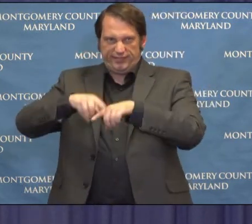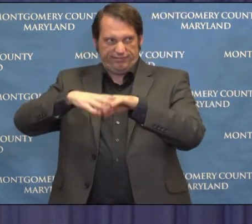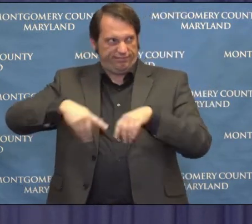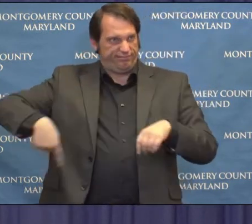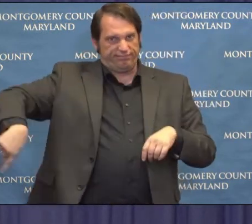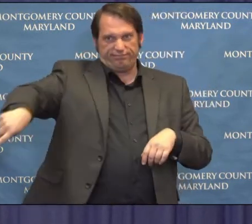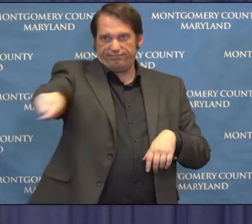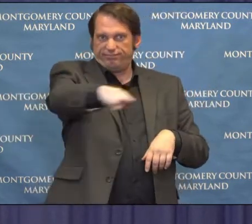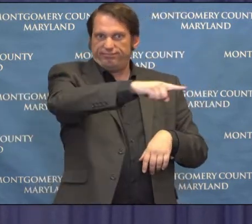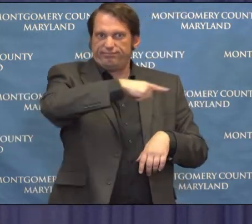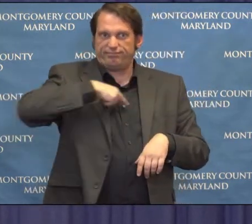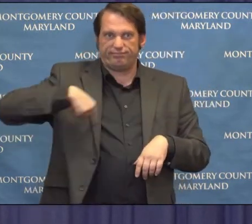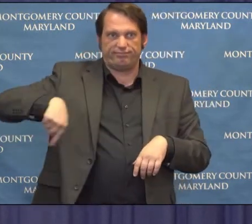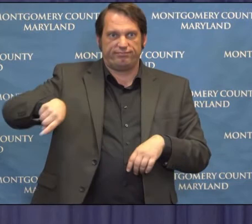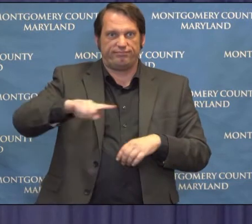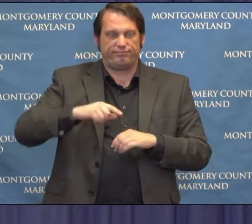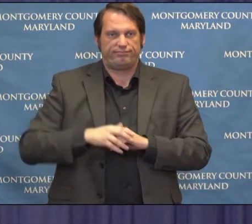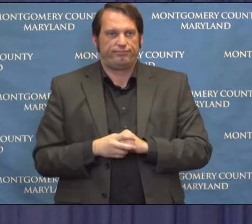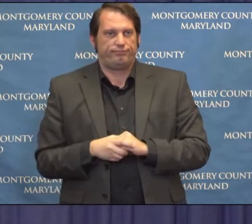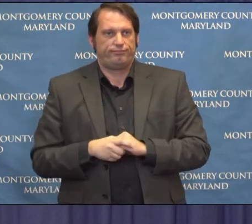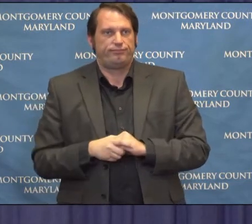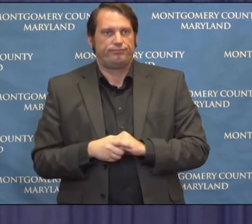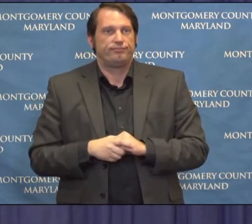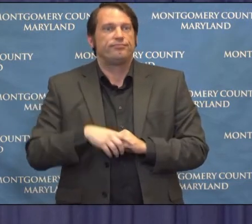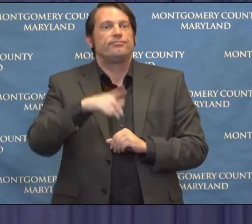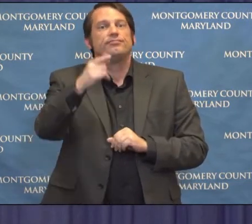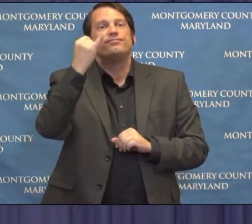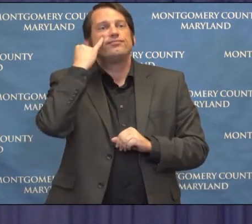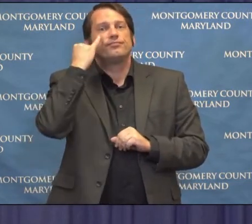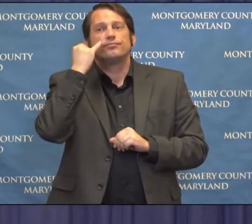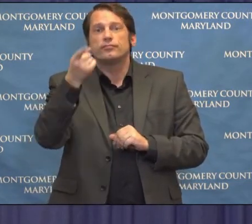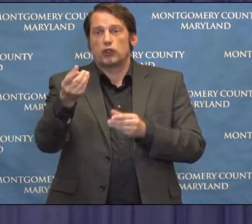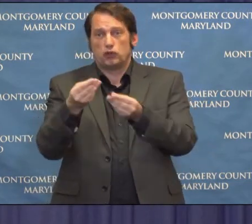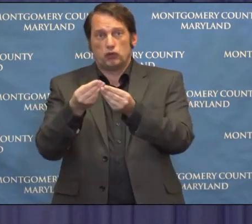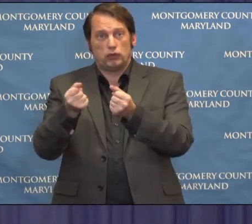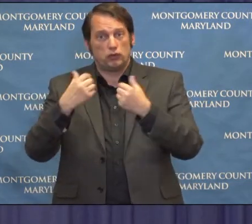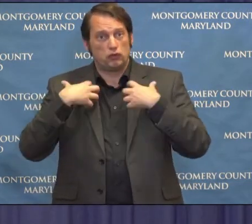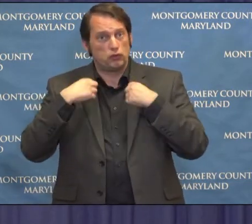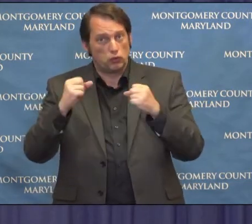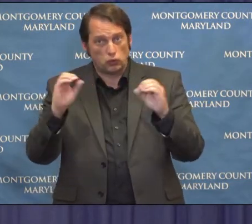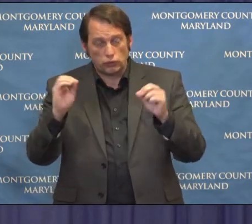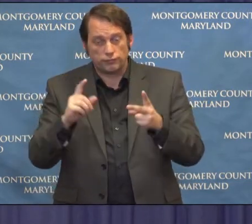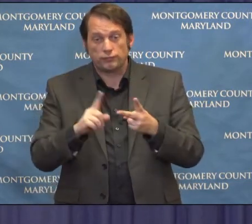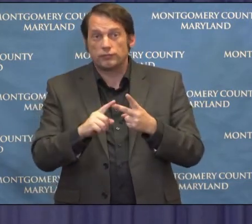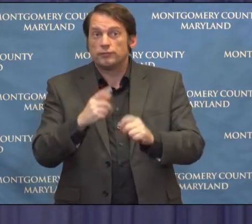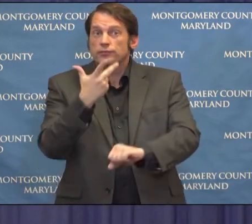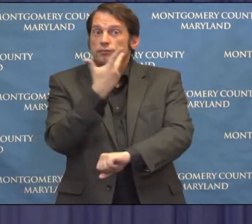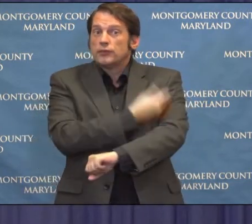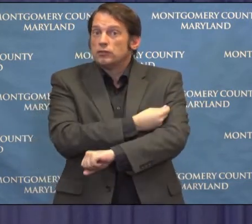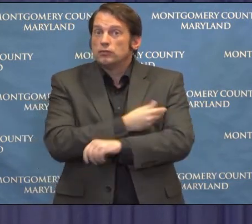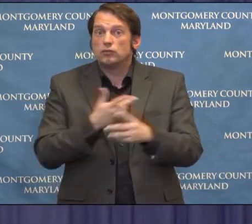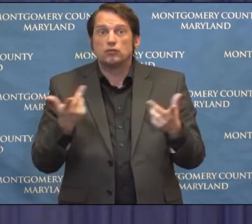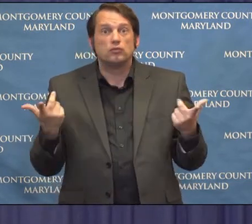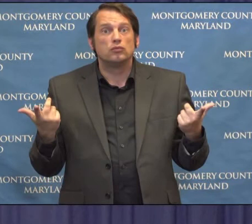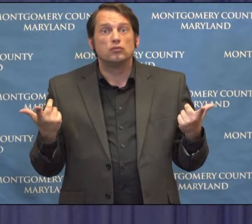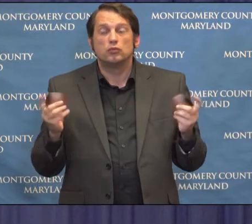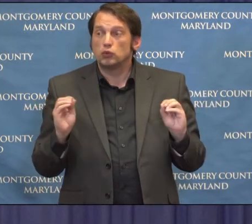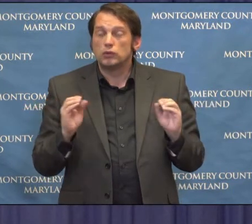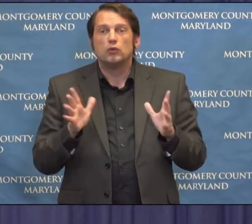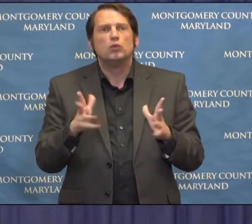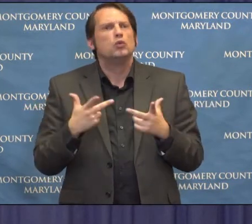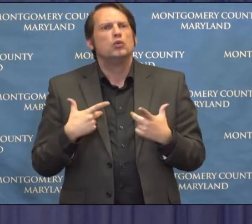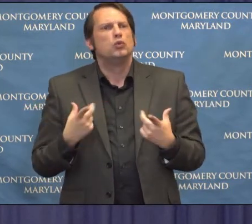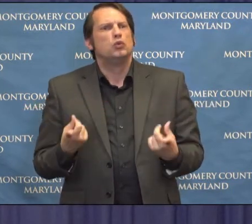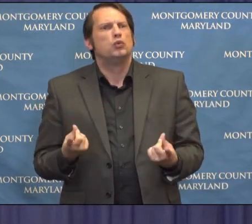no vaccine, the only variable that can control the spread of this disease were us.